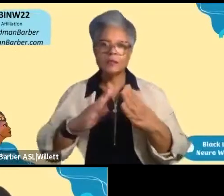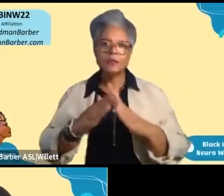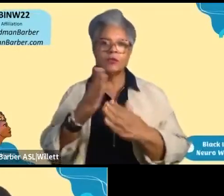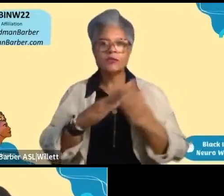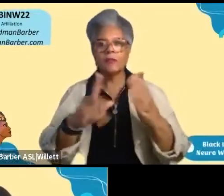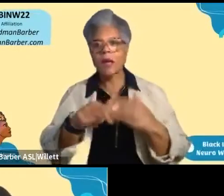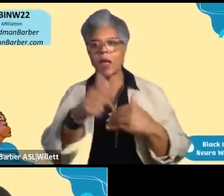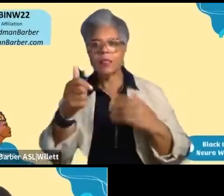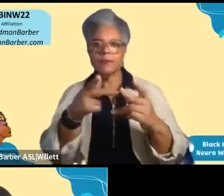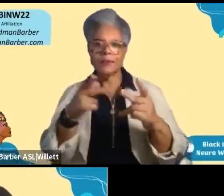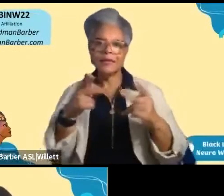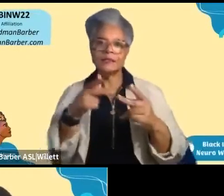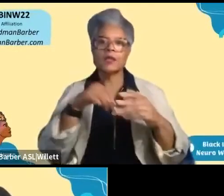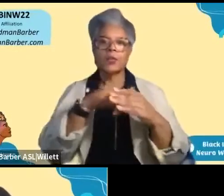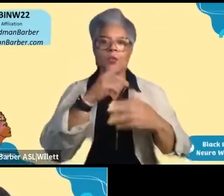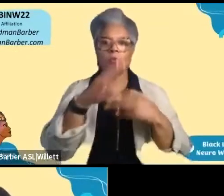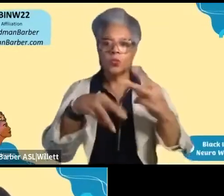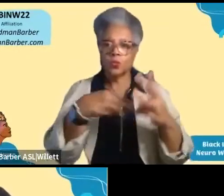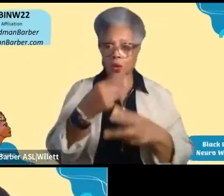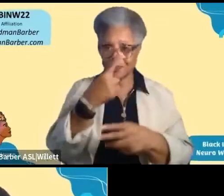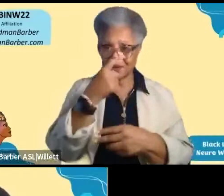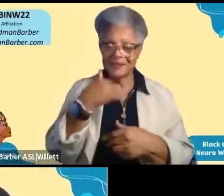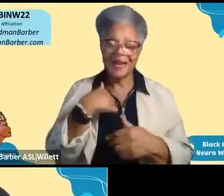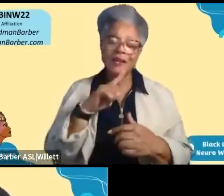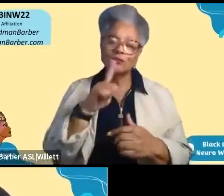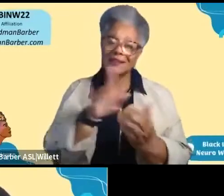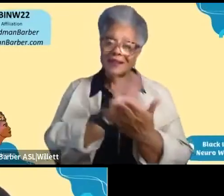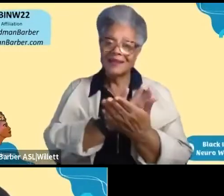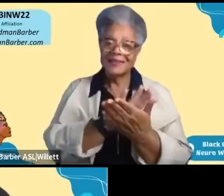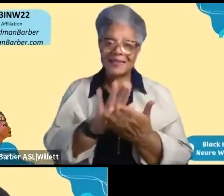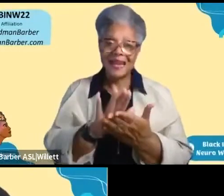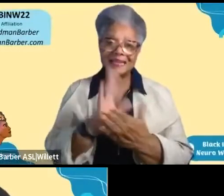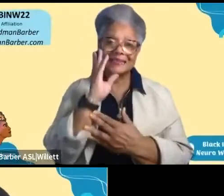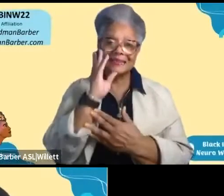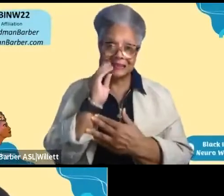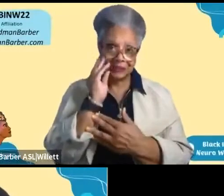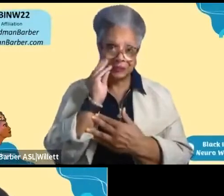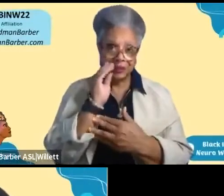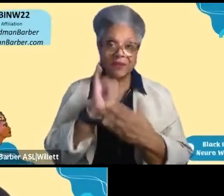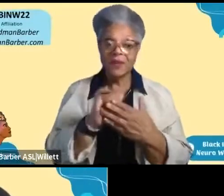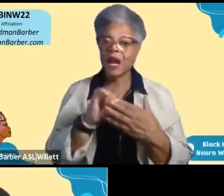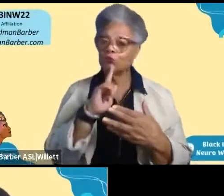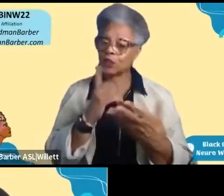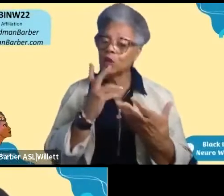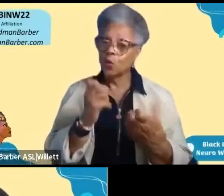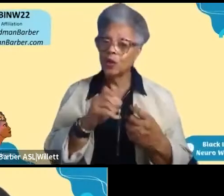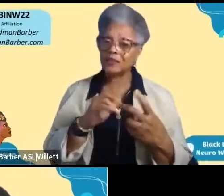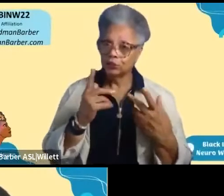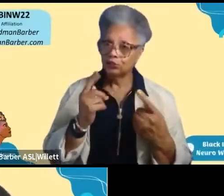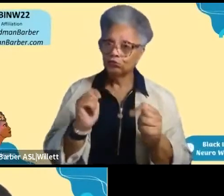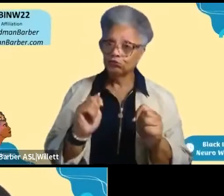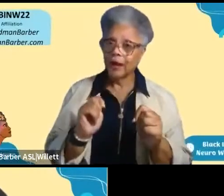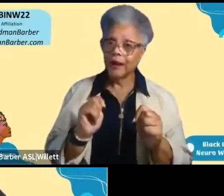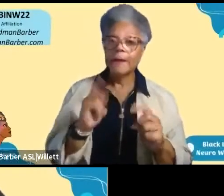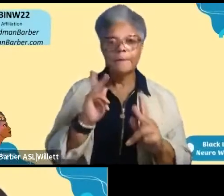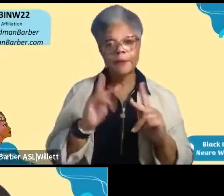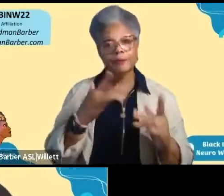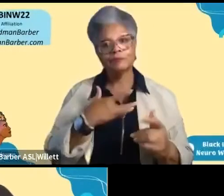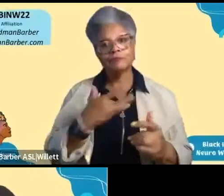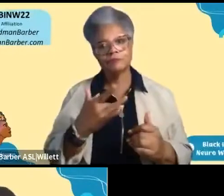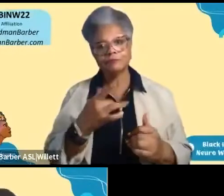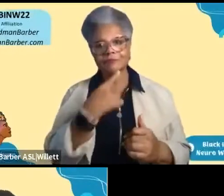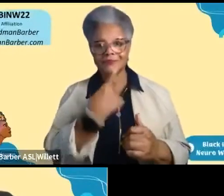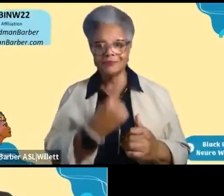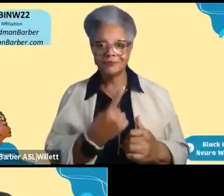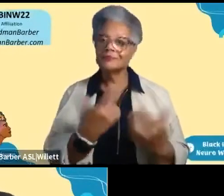in the world, because, yeah, I had such a nice experience that I really wanted to give that a go. And people tend to say,